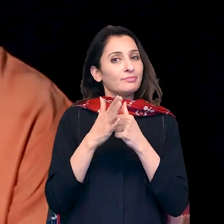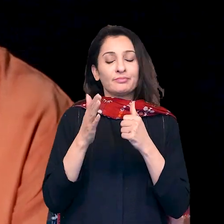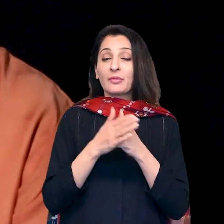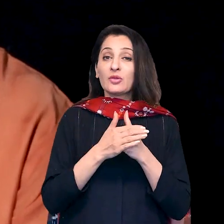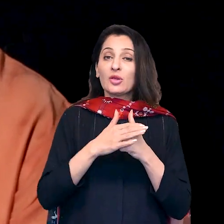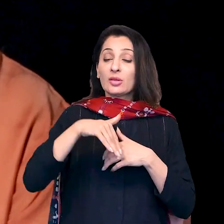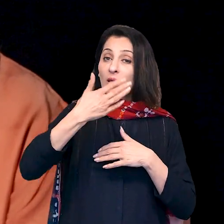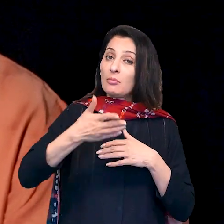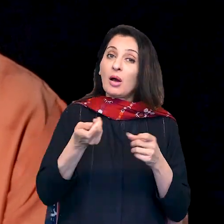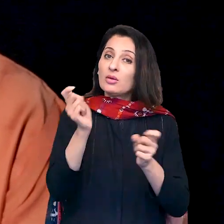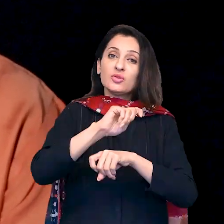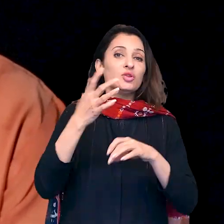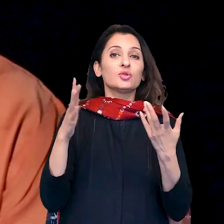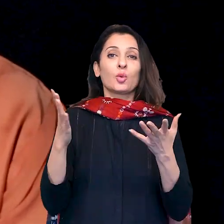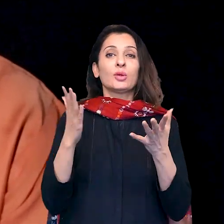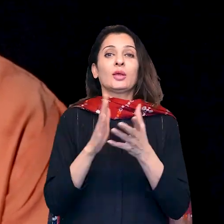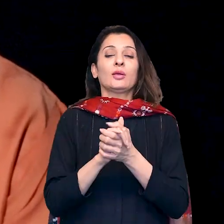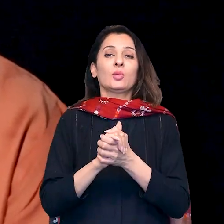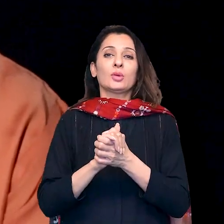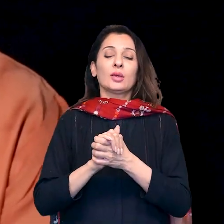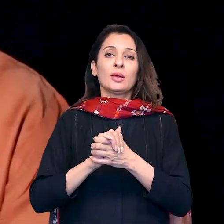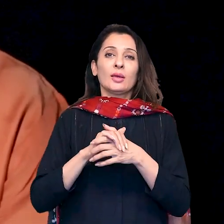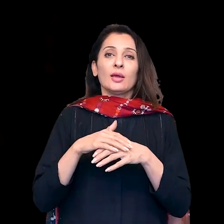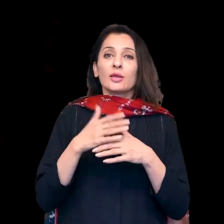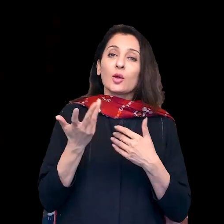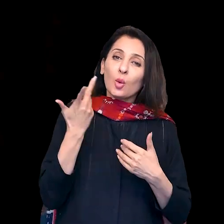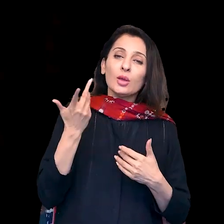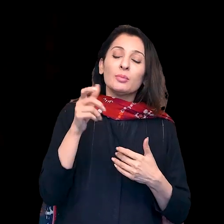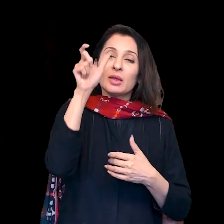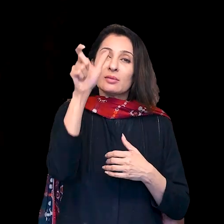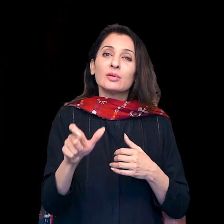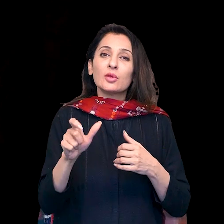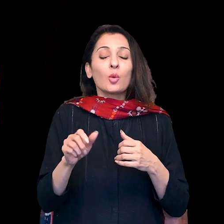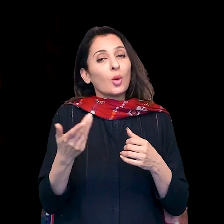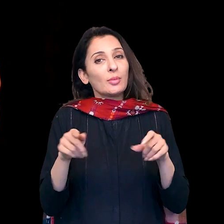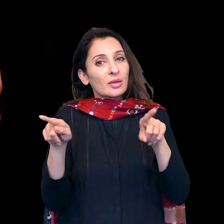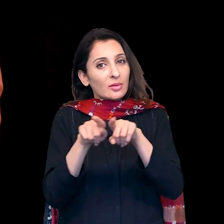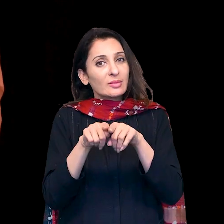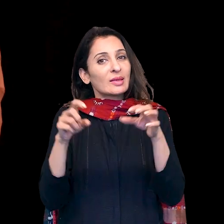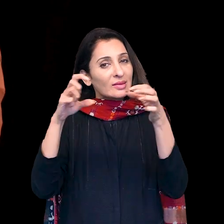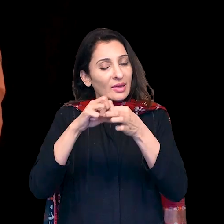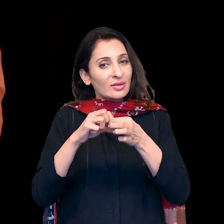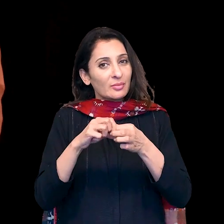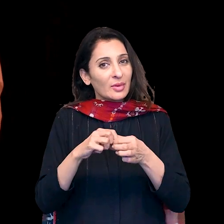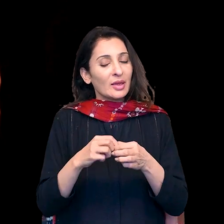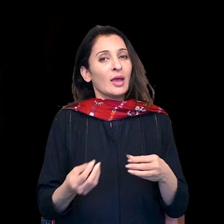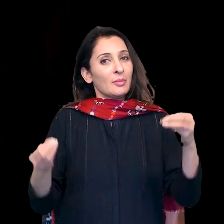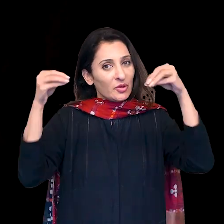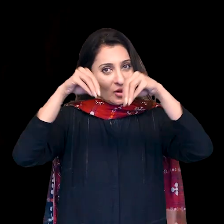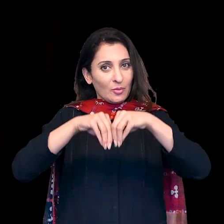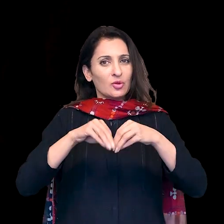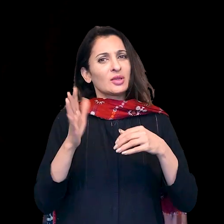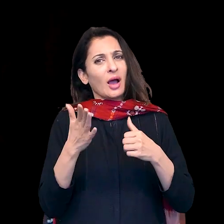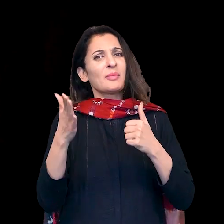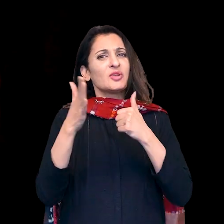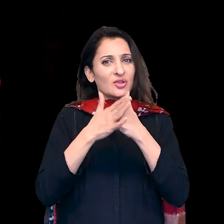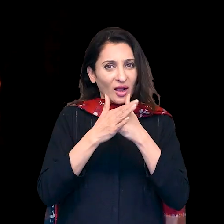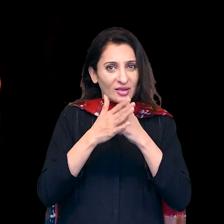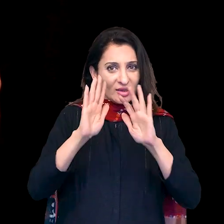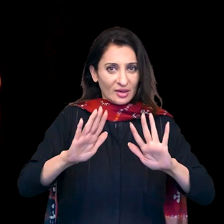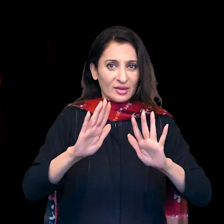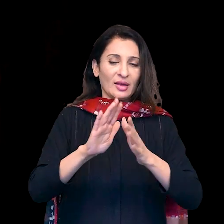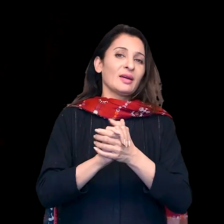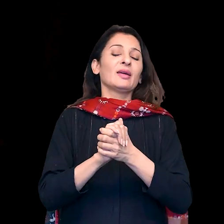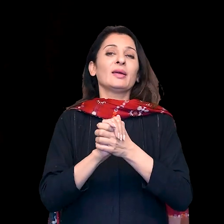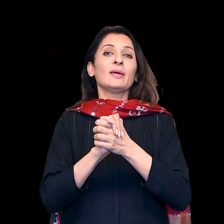the secret deal that humans make with one another, that the person we're getting into a relationship with or we're going to get married to may